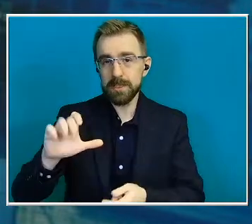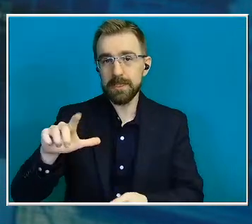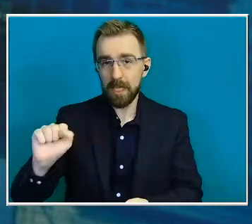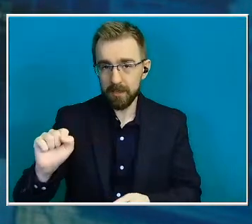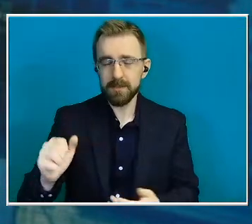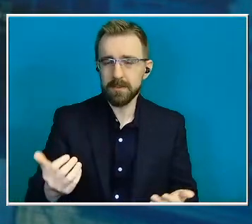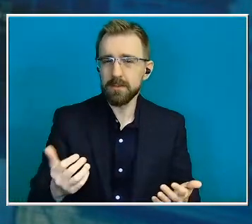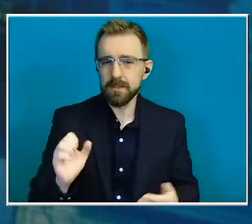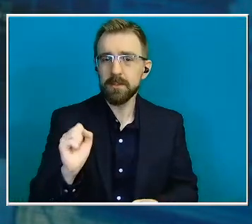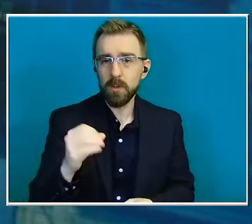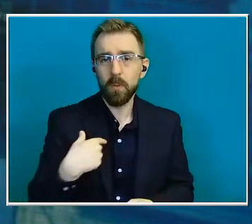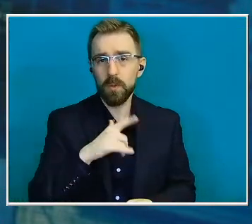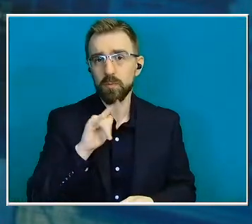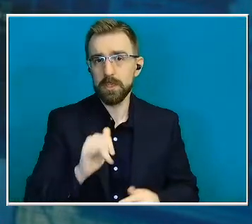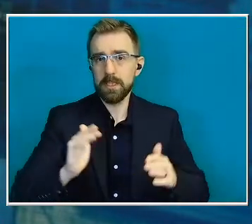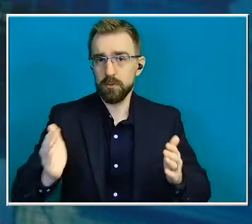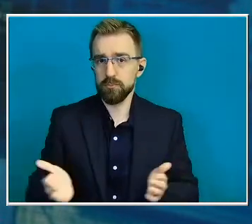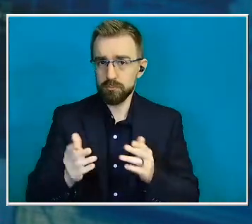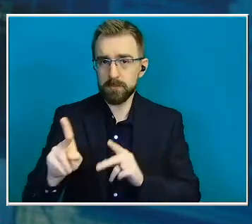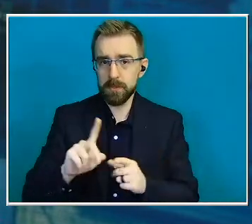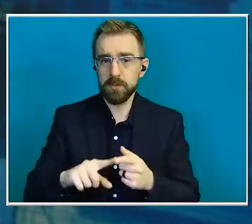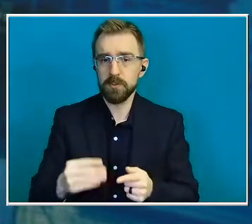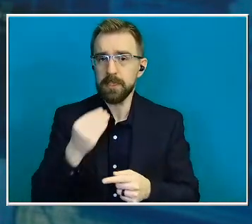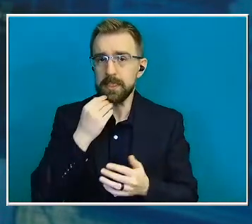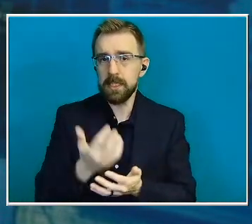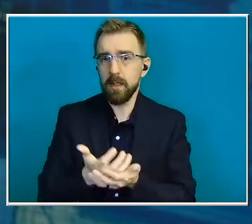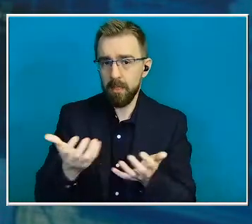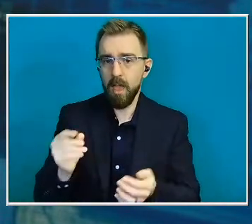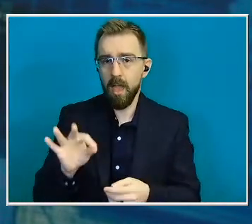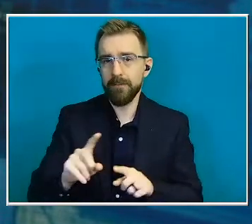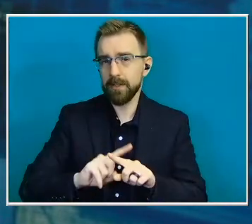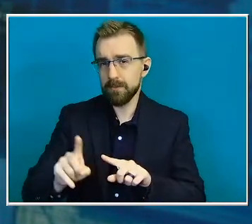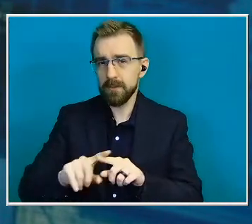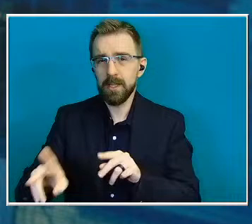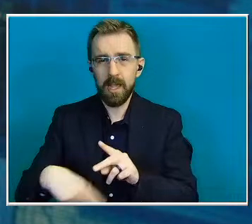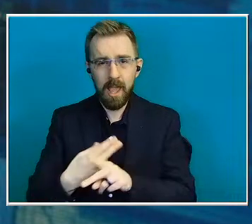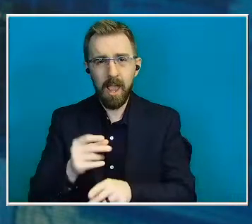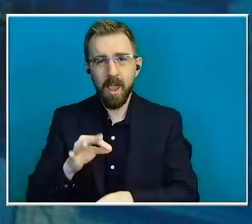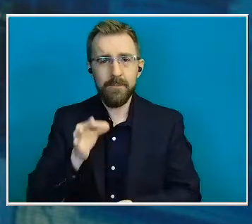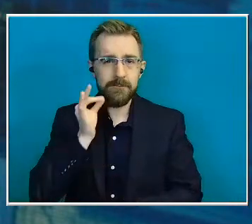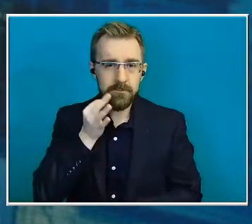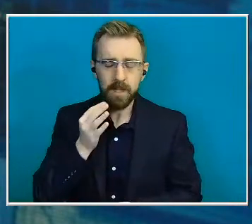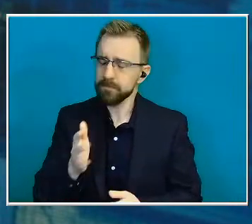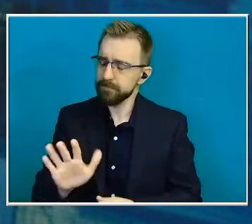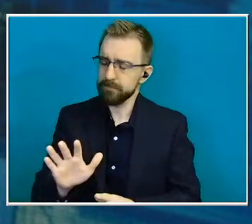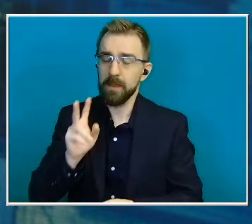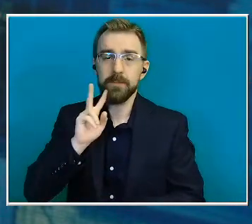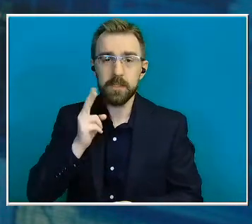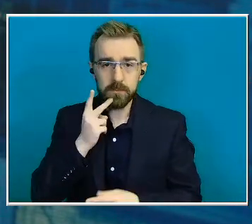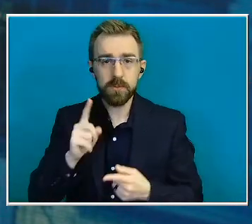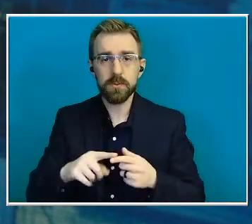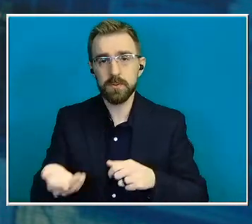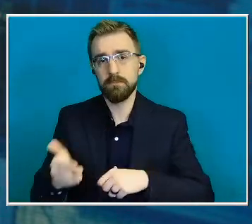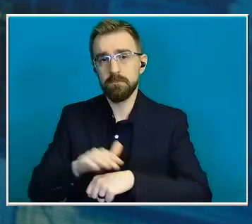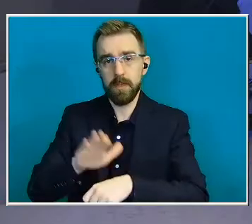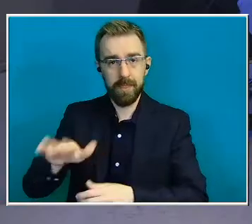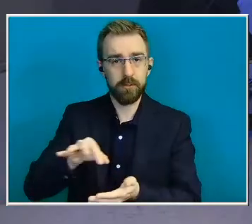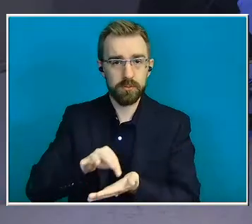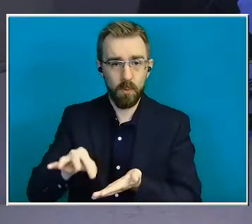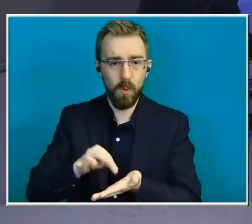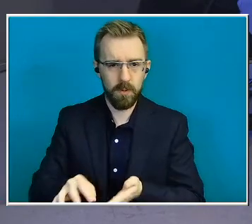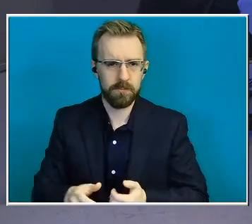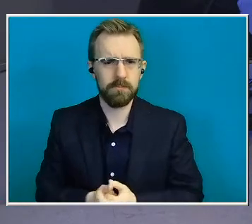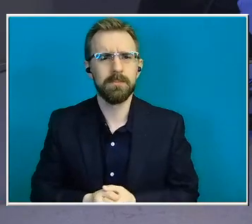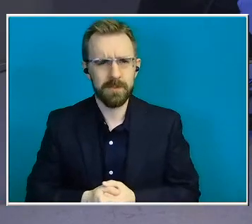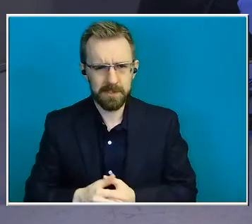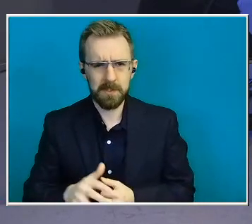really encourage people to eat a lot of different kinds of vegetables to actually increase their score. That's pretty. So it's about that. So is that